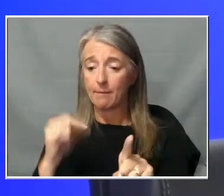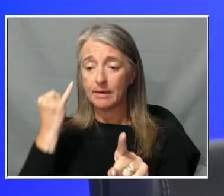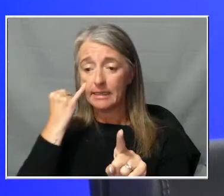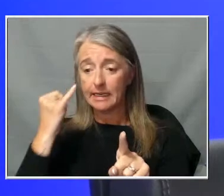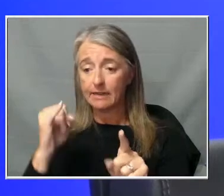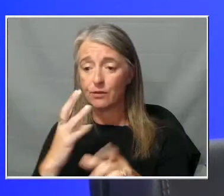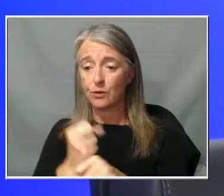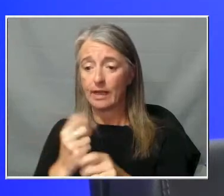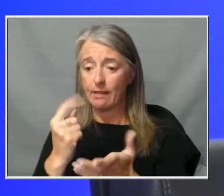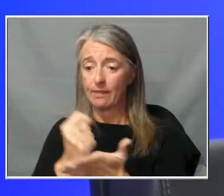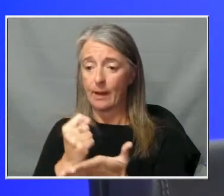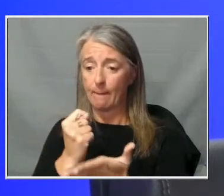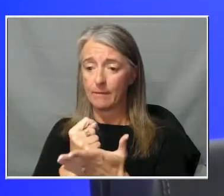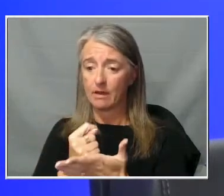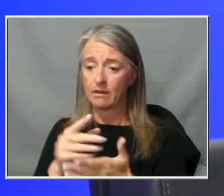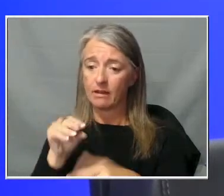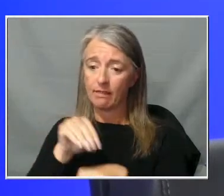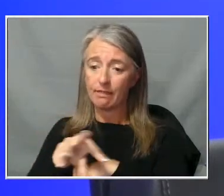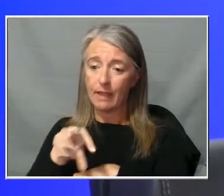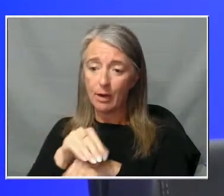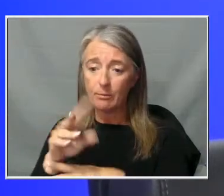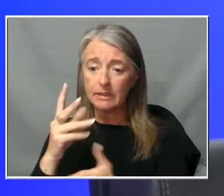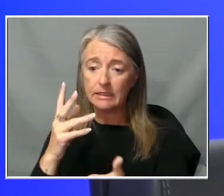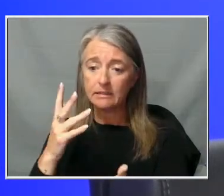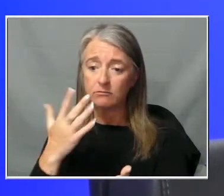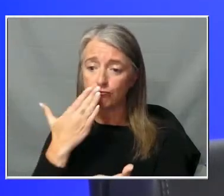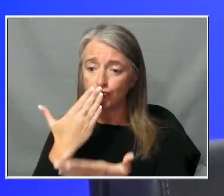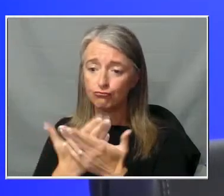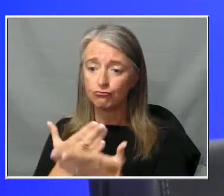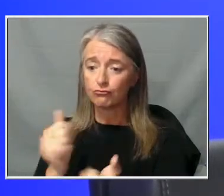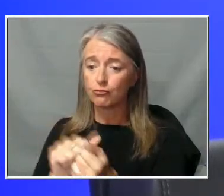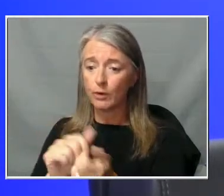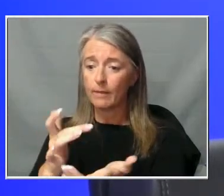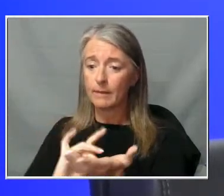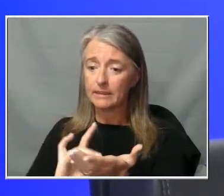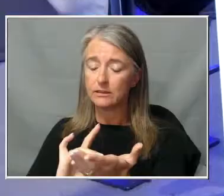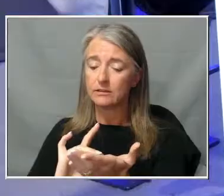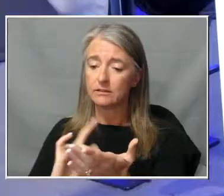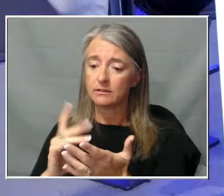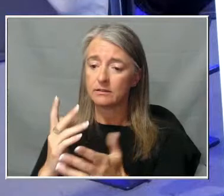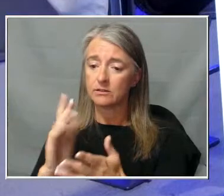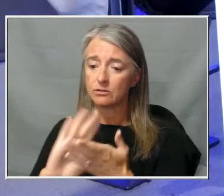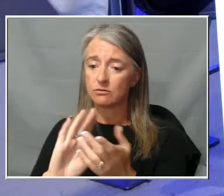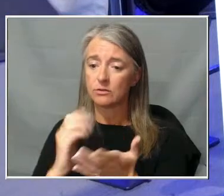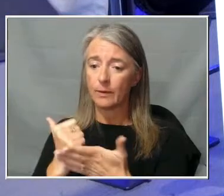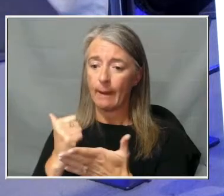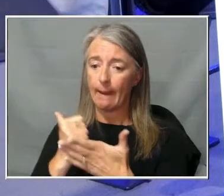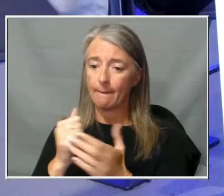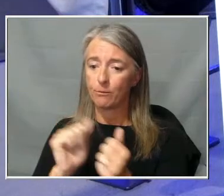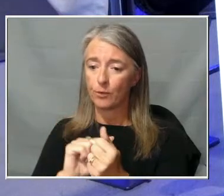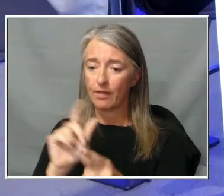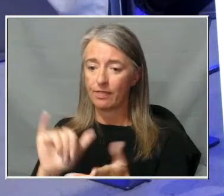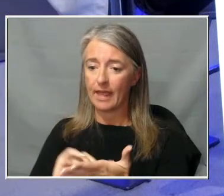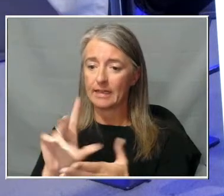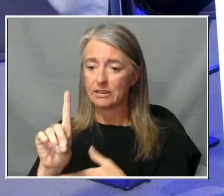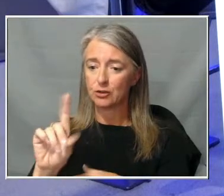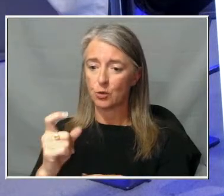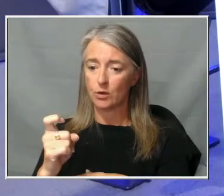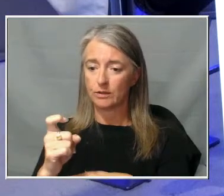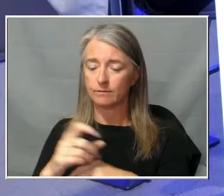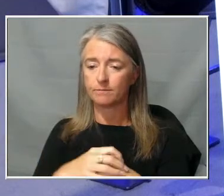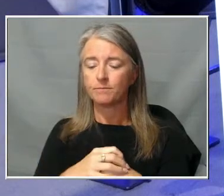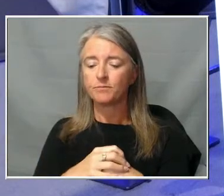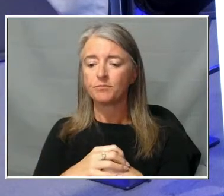therapy is very effective along with medications in treating alcohol use disorder. So last year, a study looked at overall deaths in the U.S.